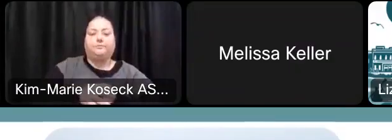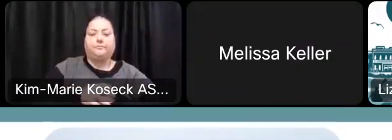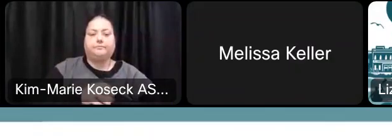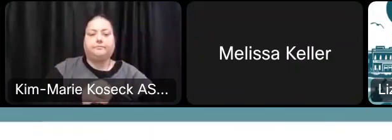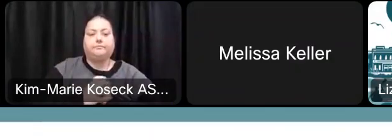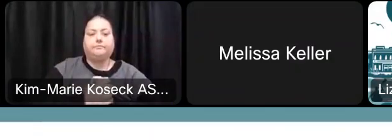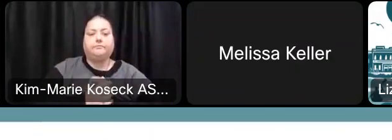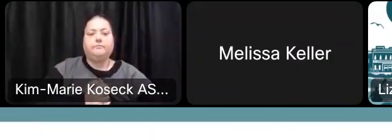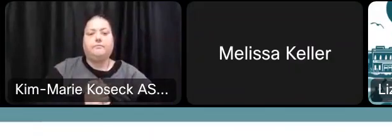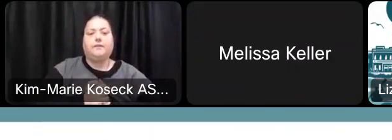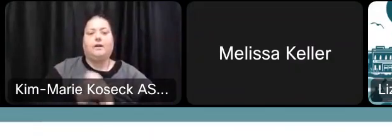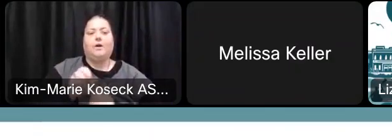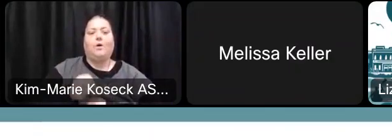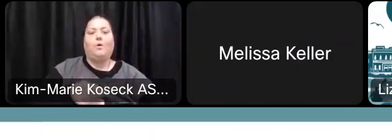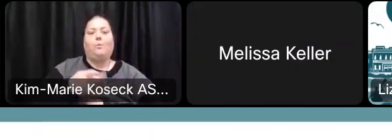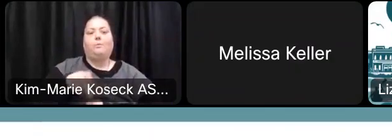Oh.